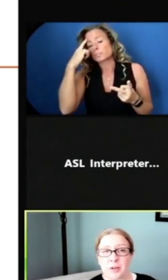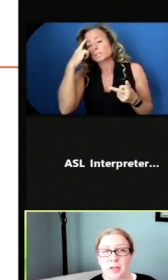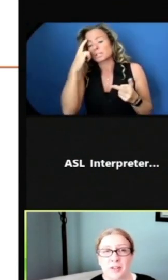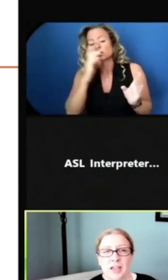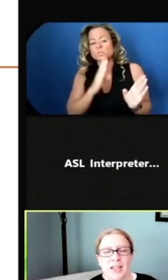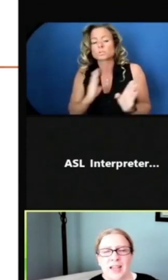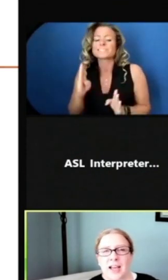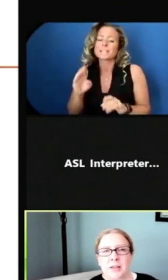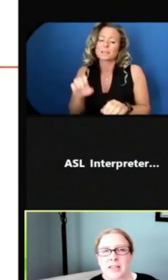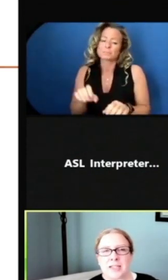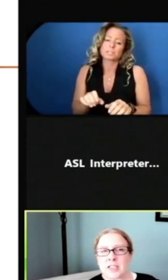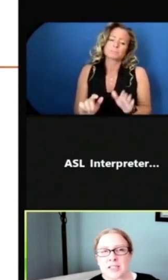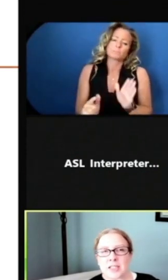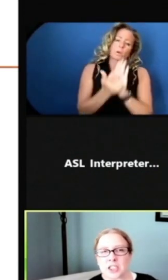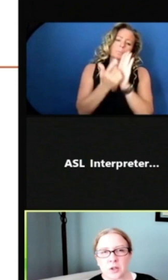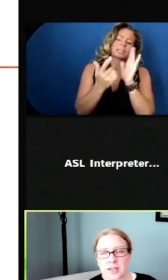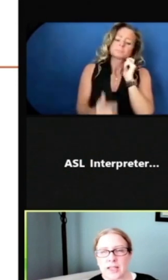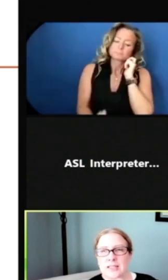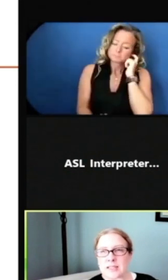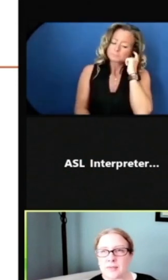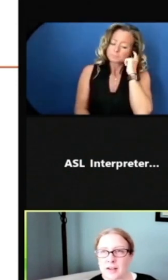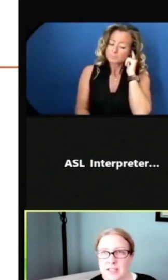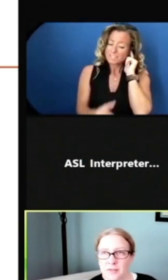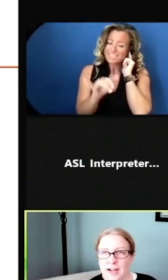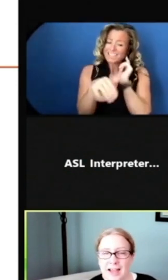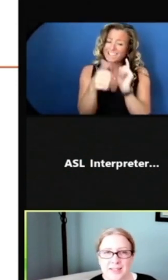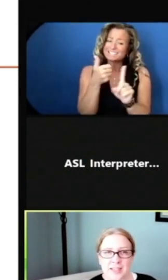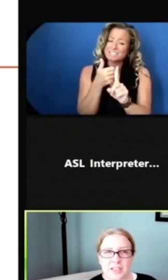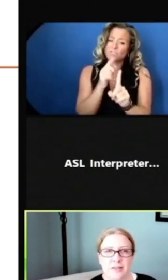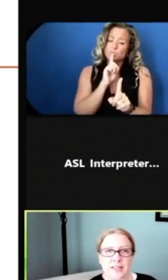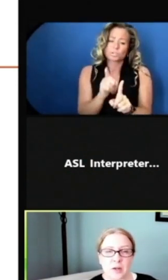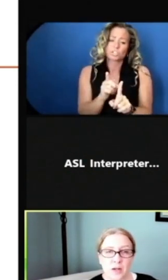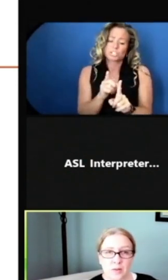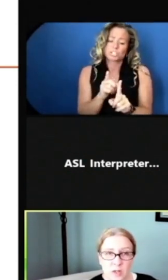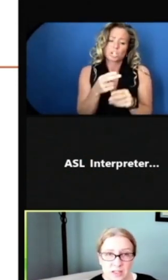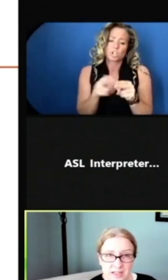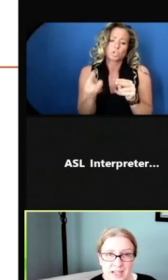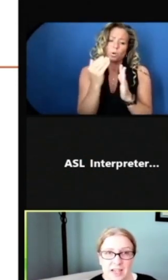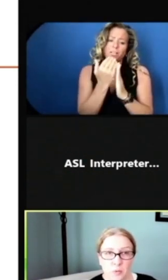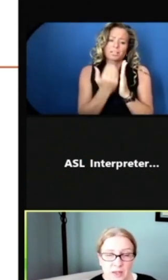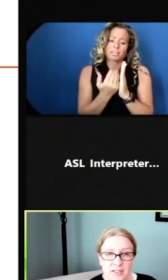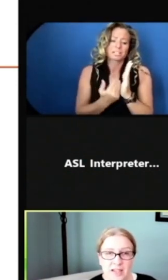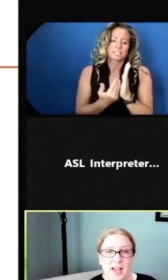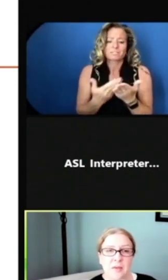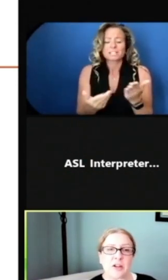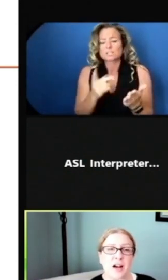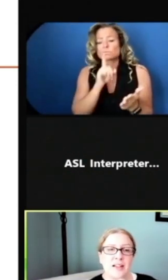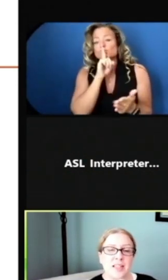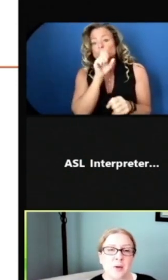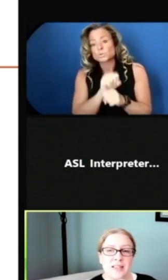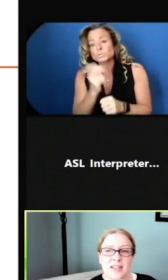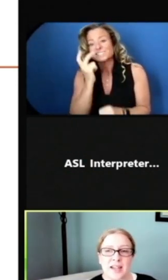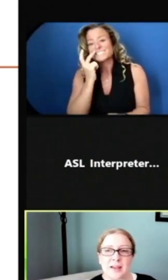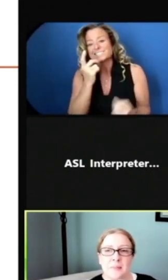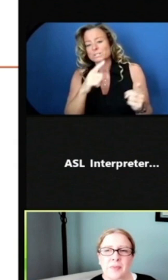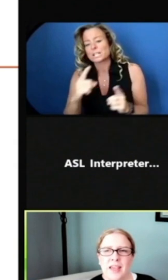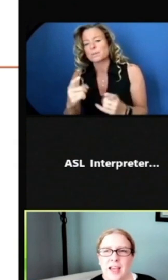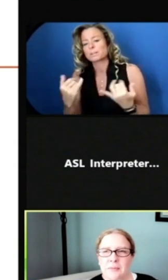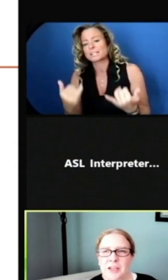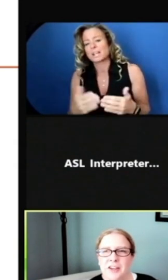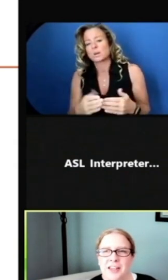be prohibitive. And these are just a short list of different access issues that we're seeing in real time across the US